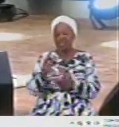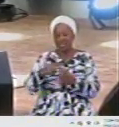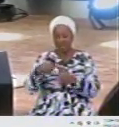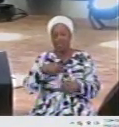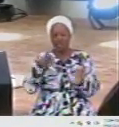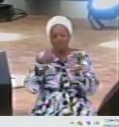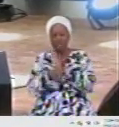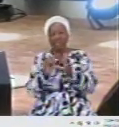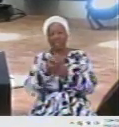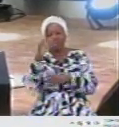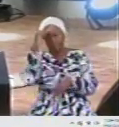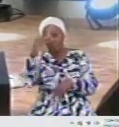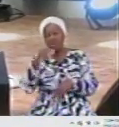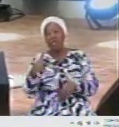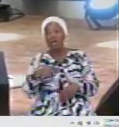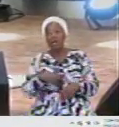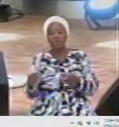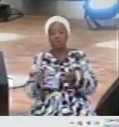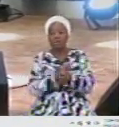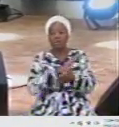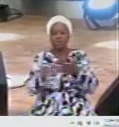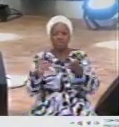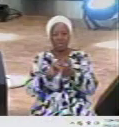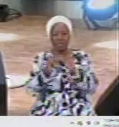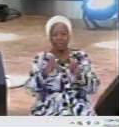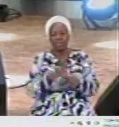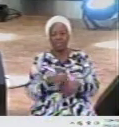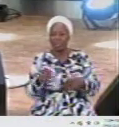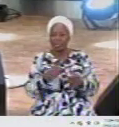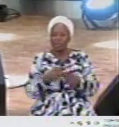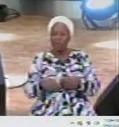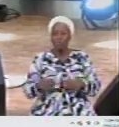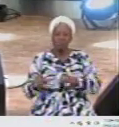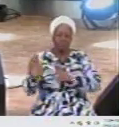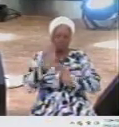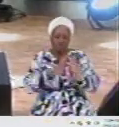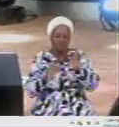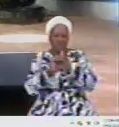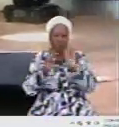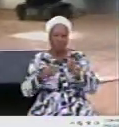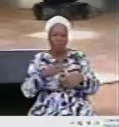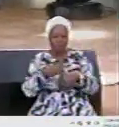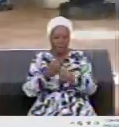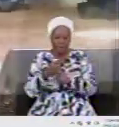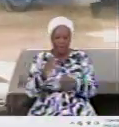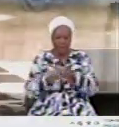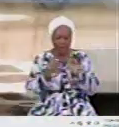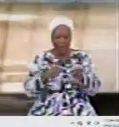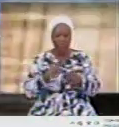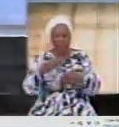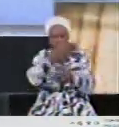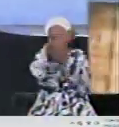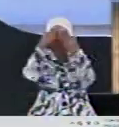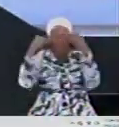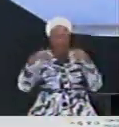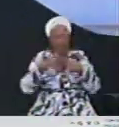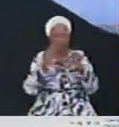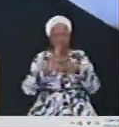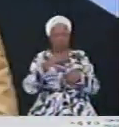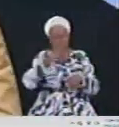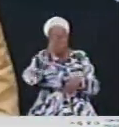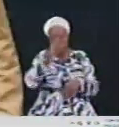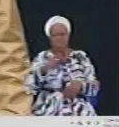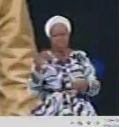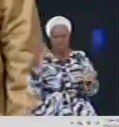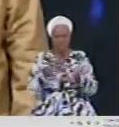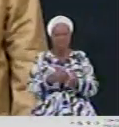man. I'll dribble him. I'll torture him. I will make him to even forget how to use his intelligence. I might